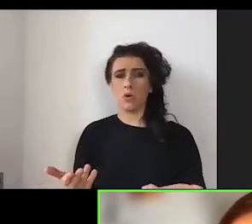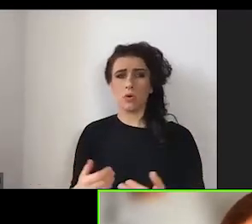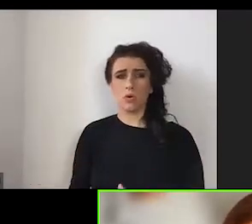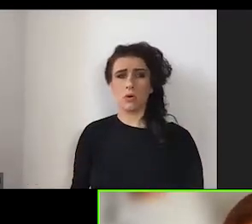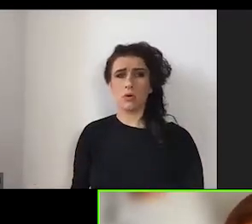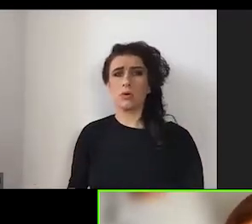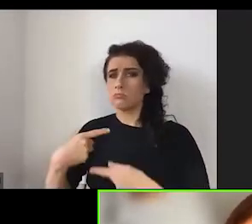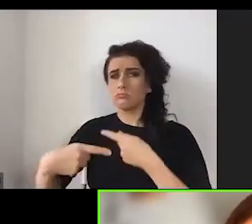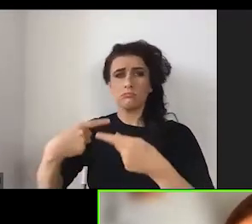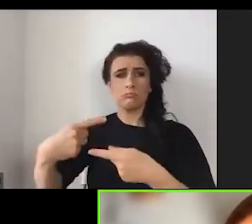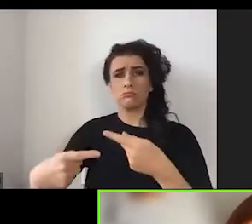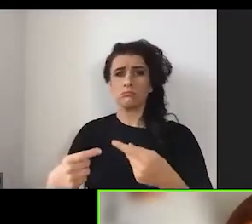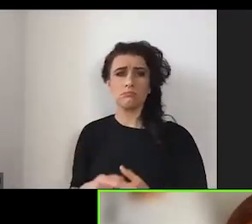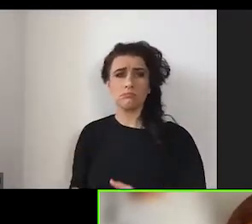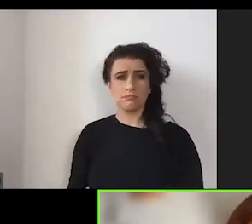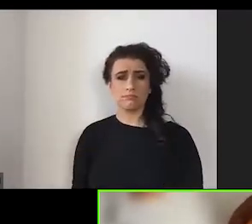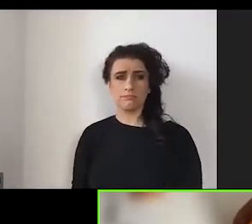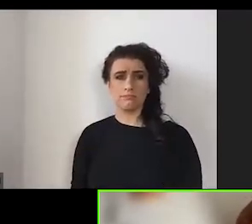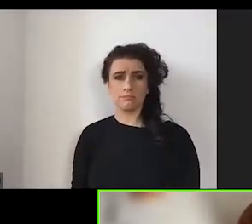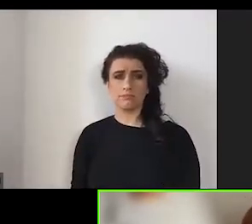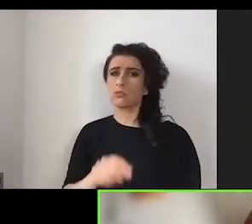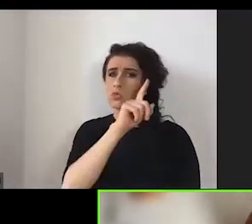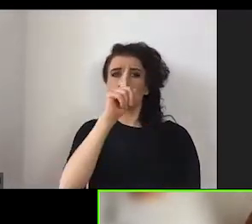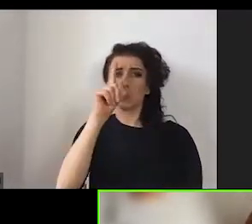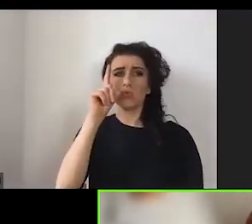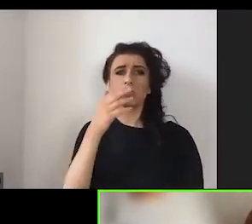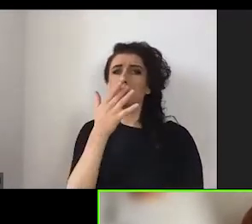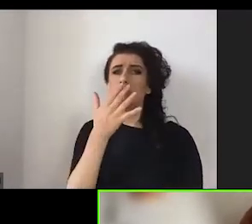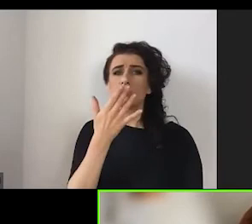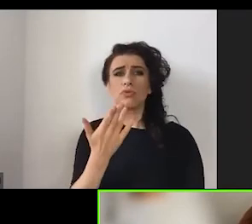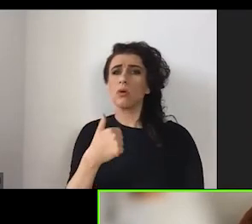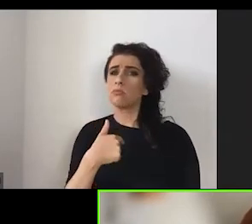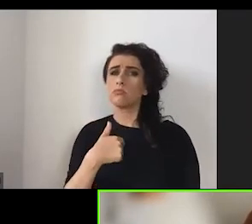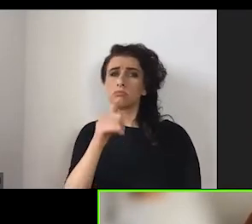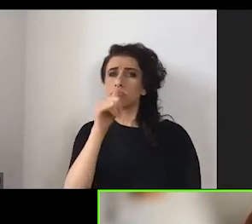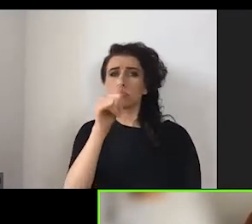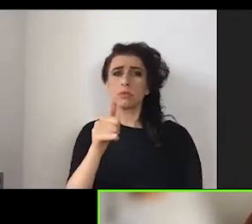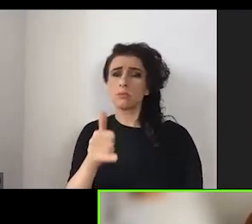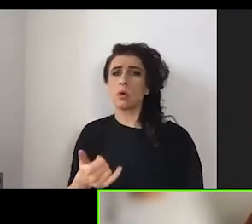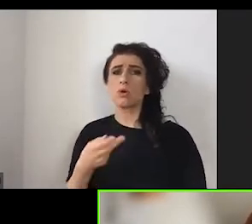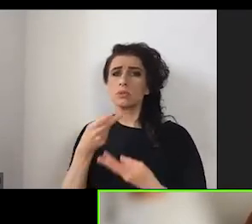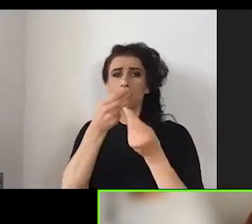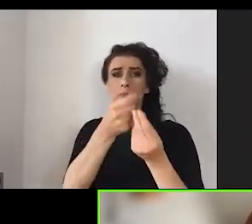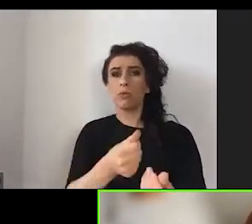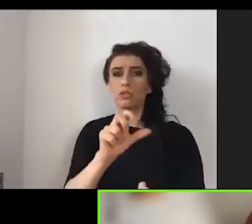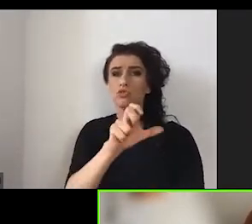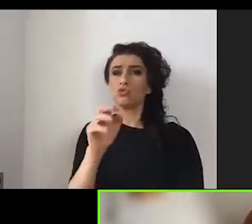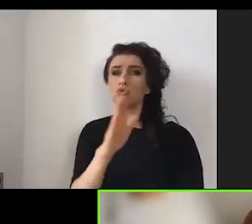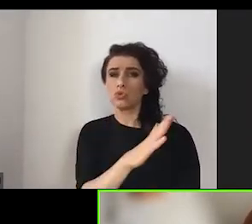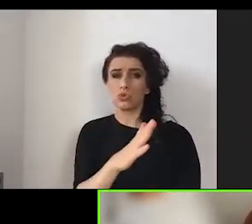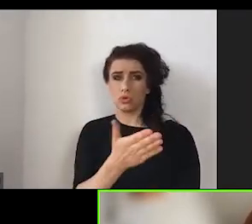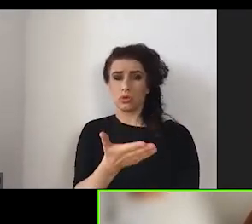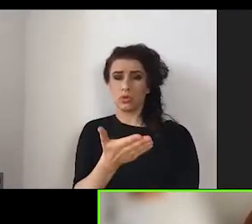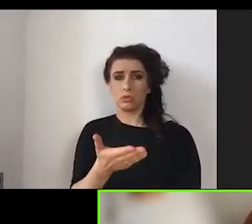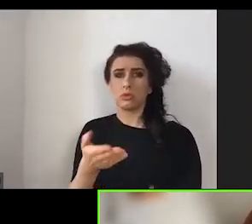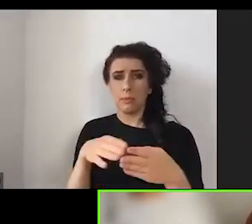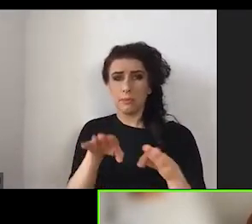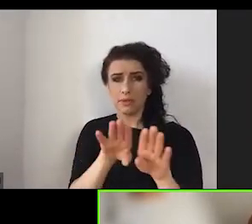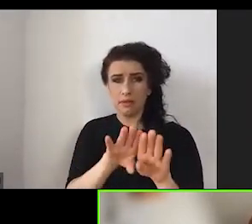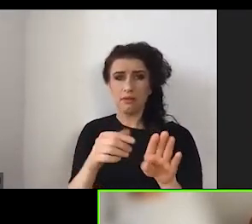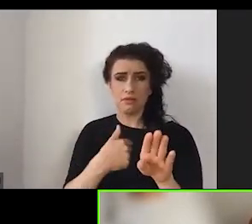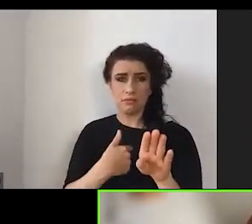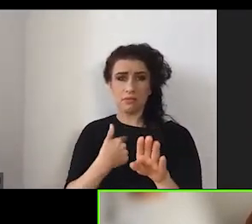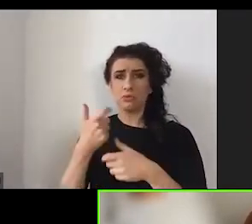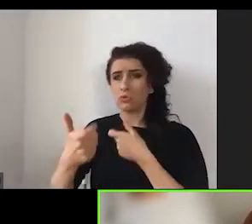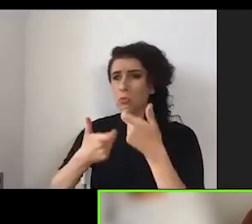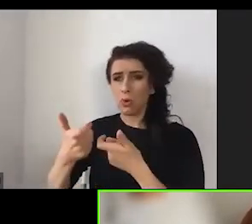because companies close and I don't have any jobs. So they go back with their other relatives. They share home. So they don't